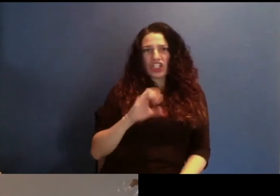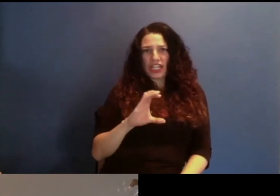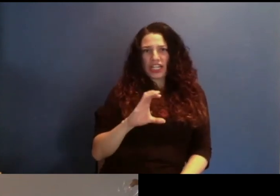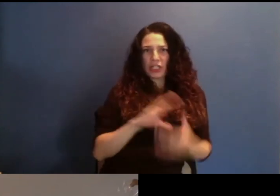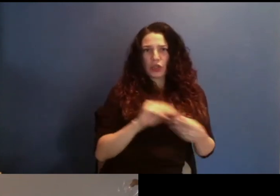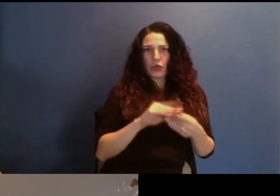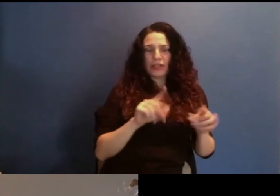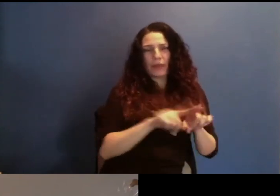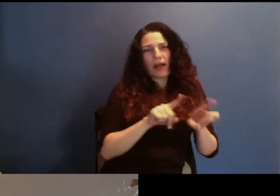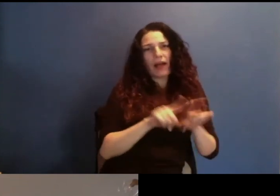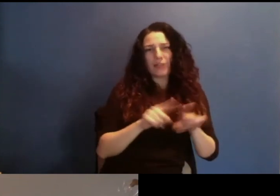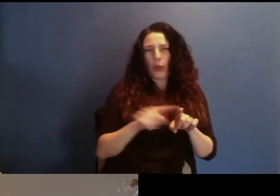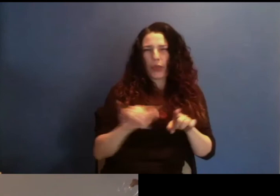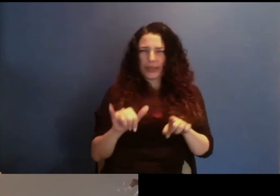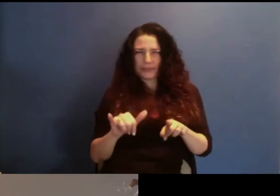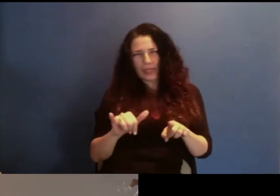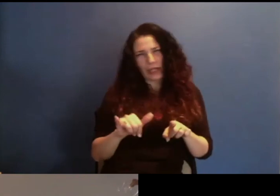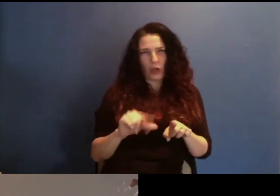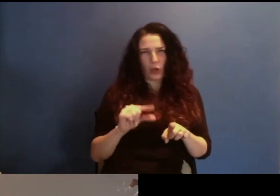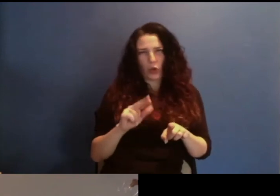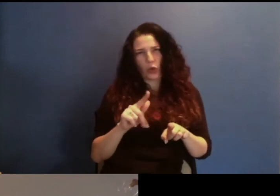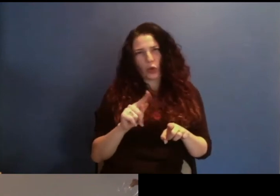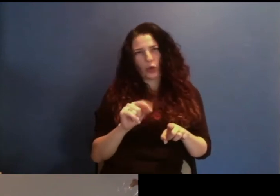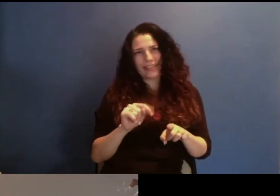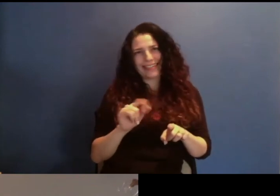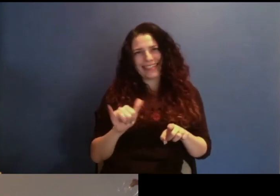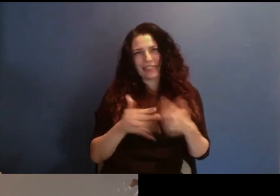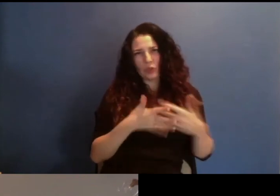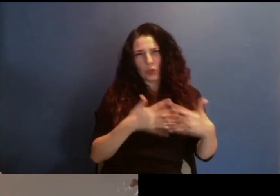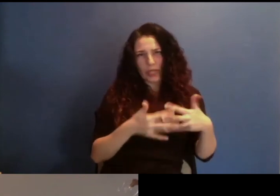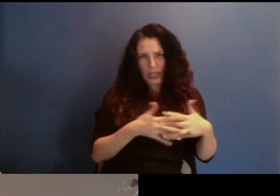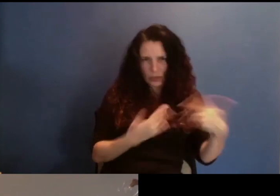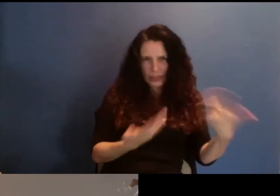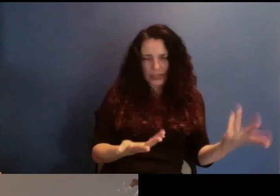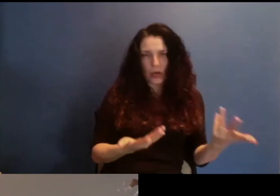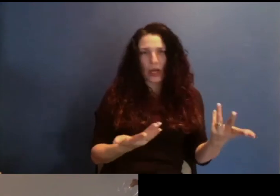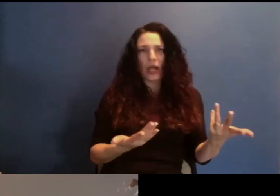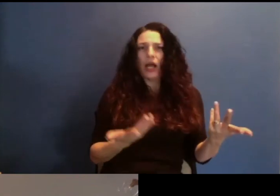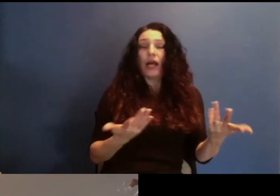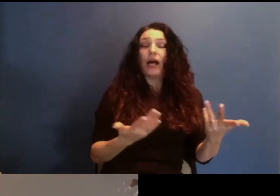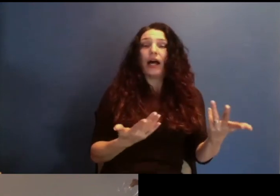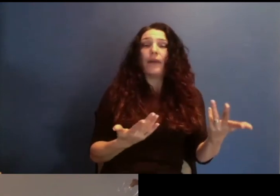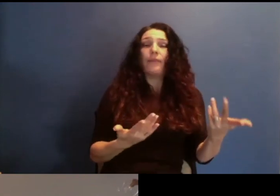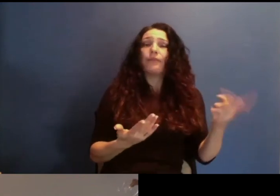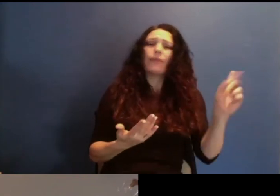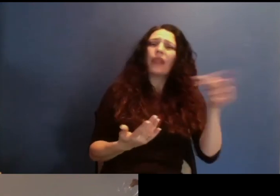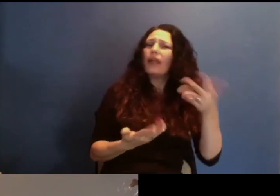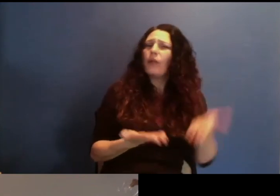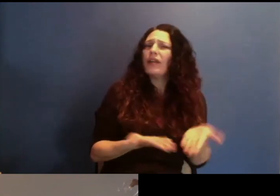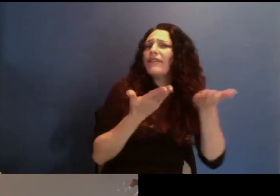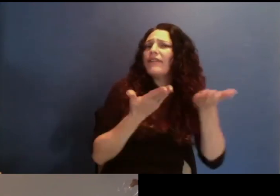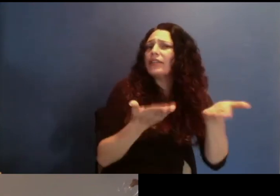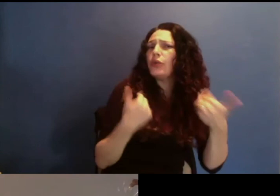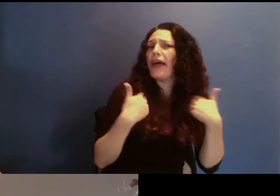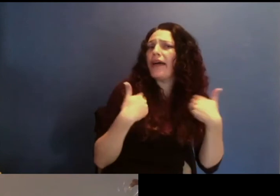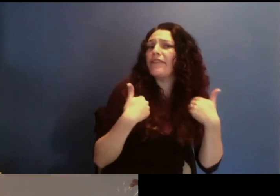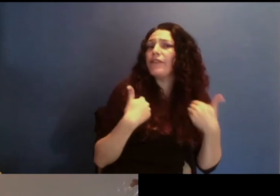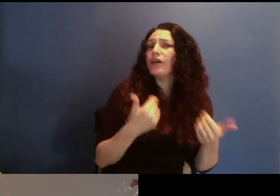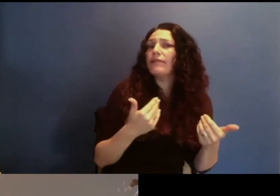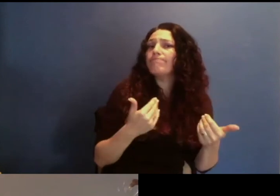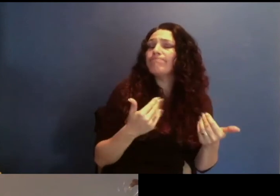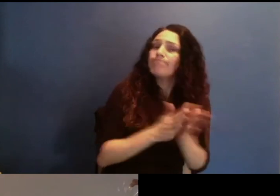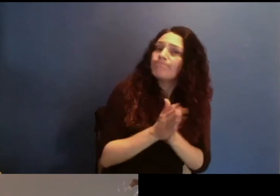Yes. So Jamie says, what advice do you have for aspiring actors who have CP? Oh my God.